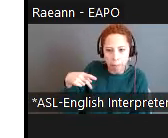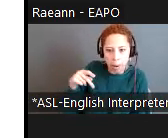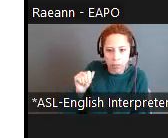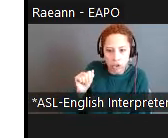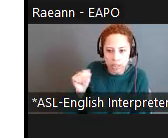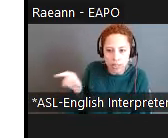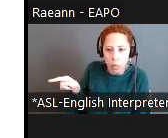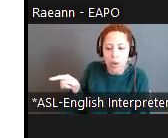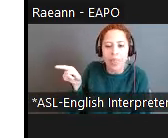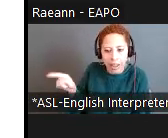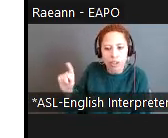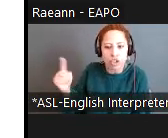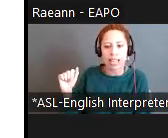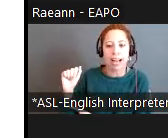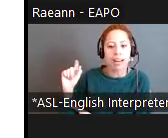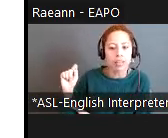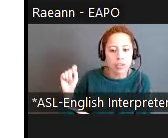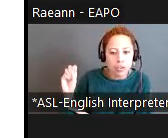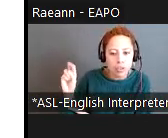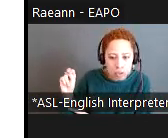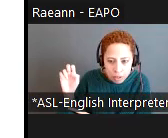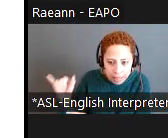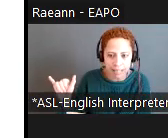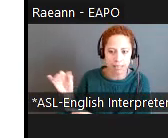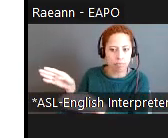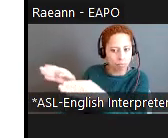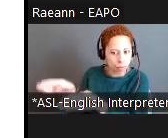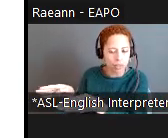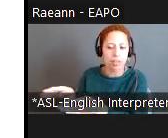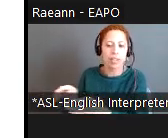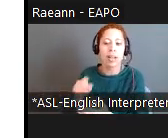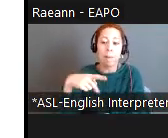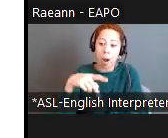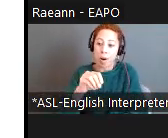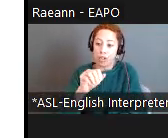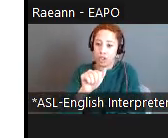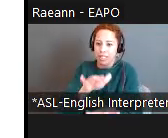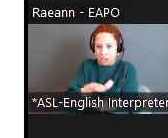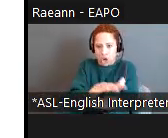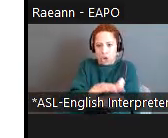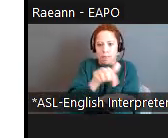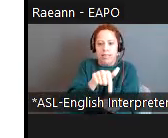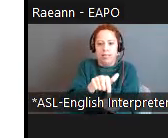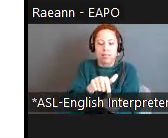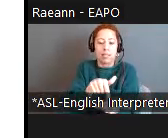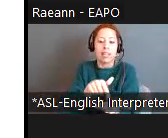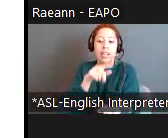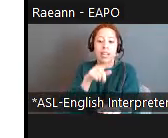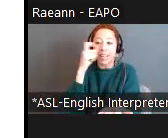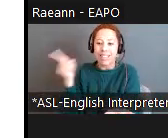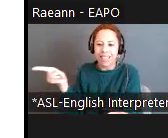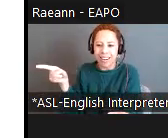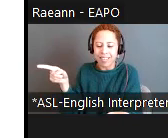They are just your attorney. And the reason we don't want to call them power of attorney is we want to take that word power out of the